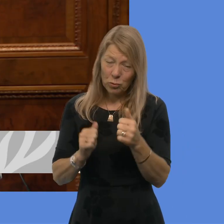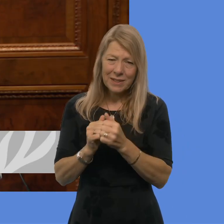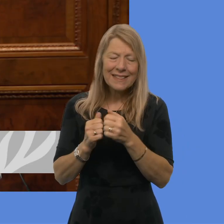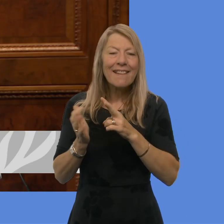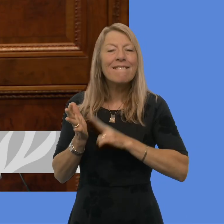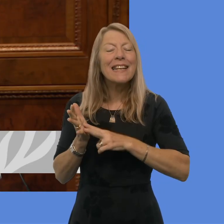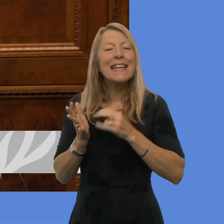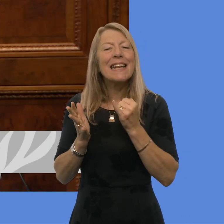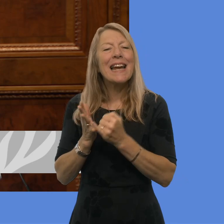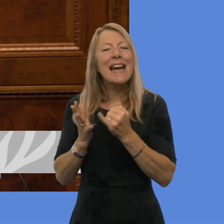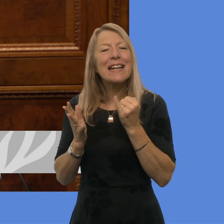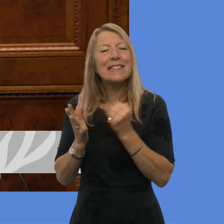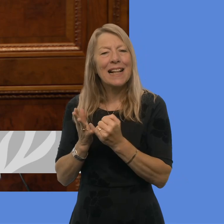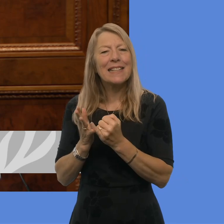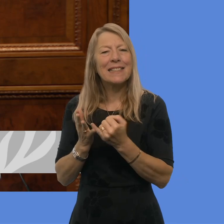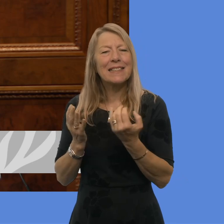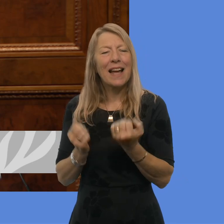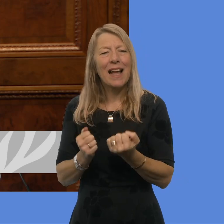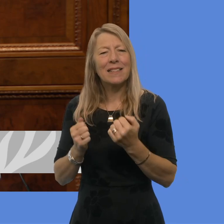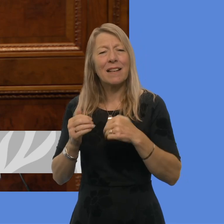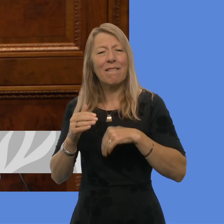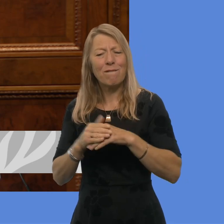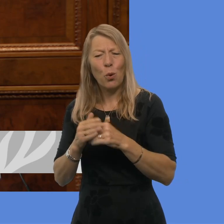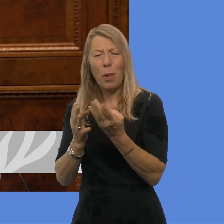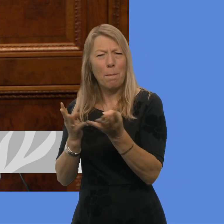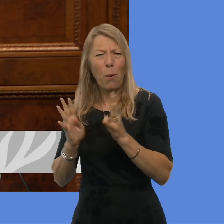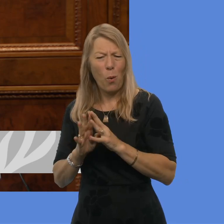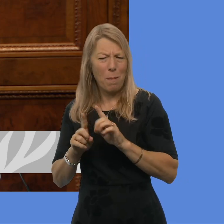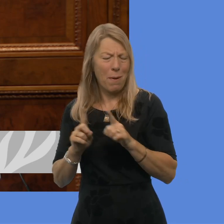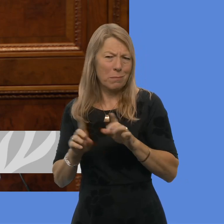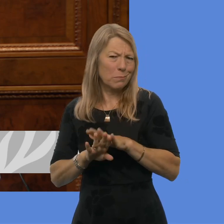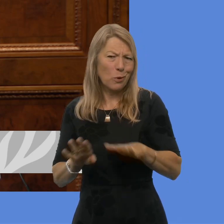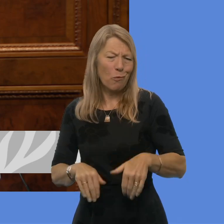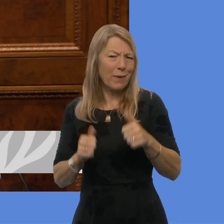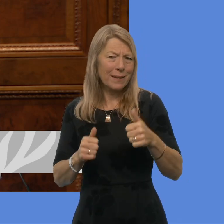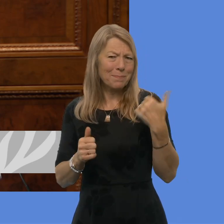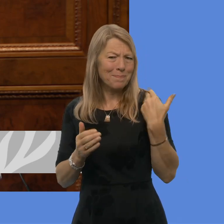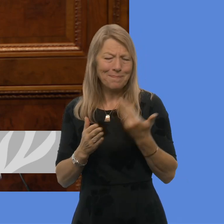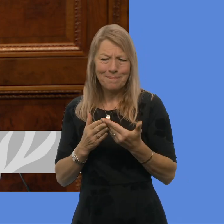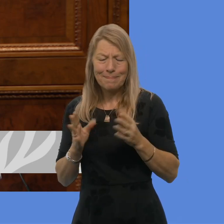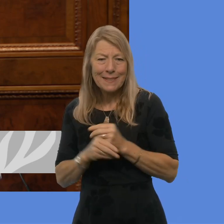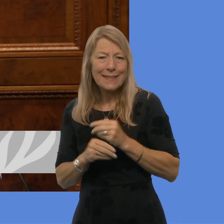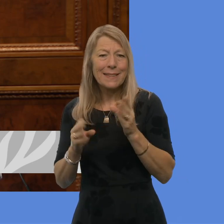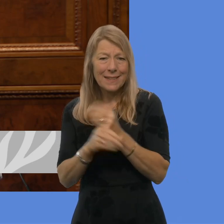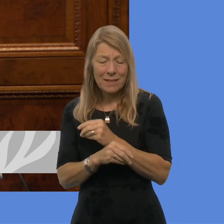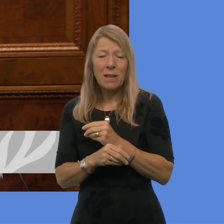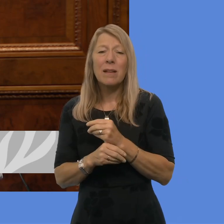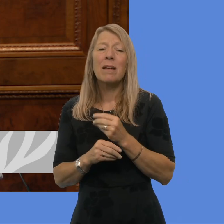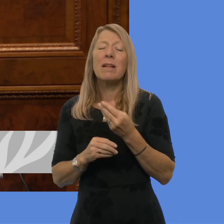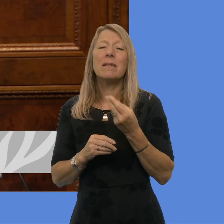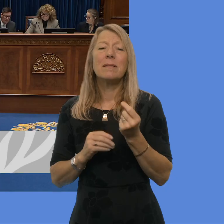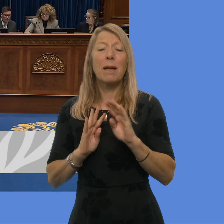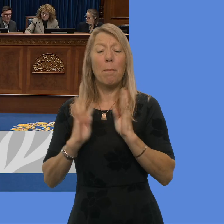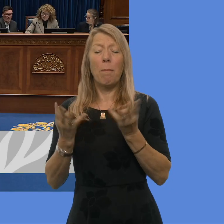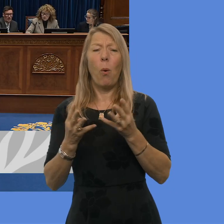complement and that it is suboptimal? And there has been a protracted delay in making board appointments to the Victims and Survivors